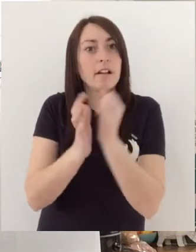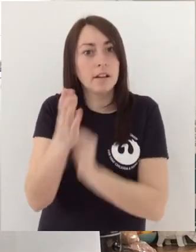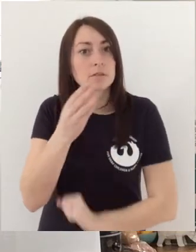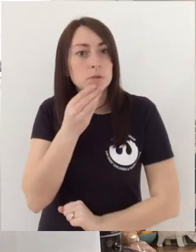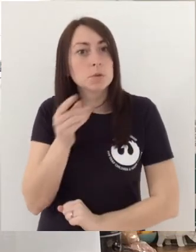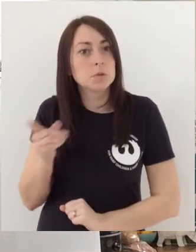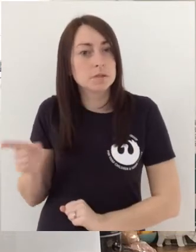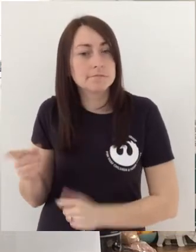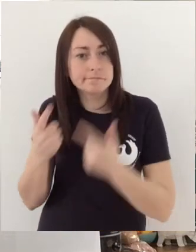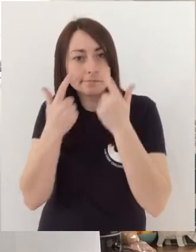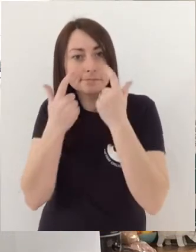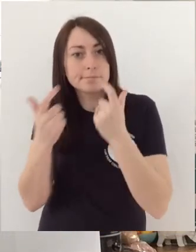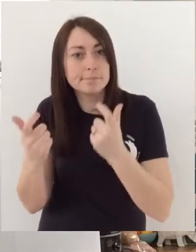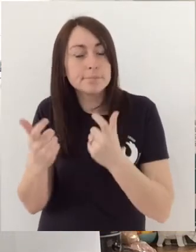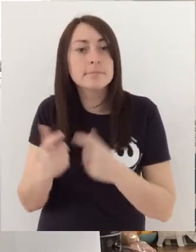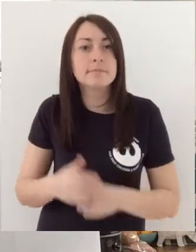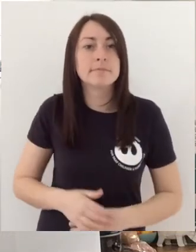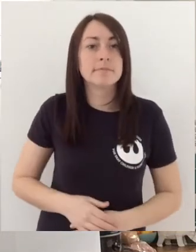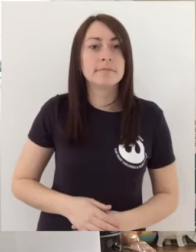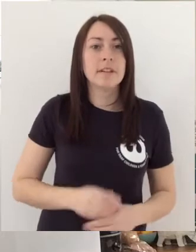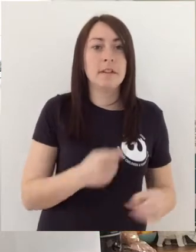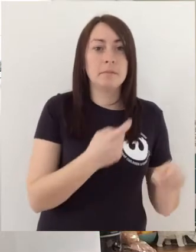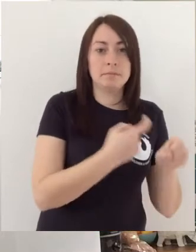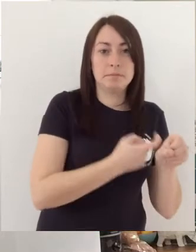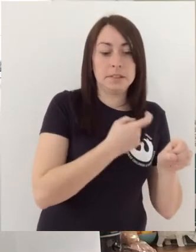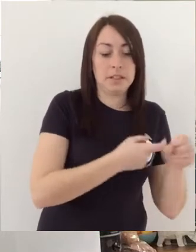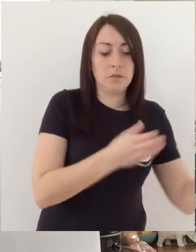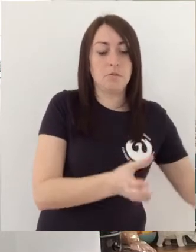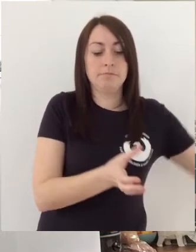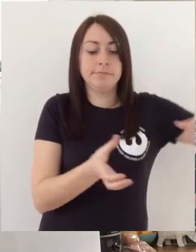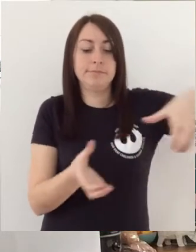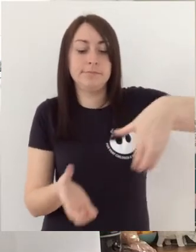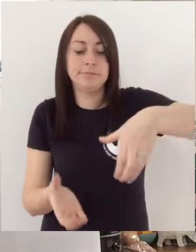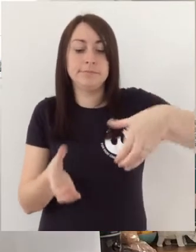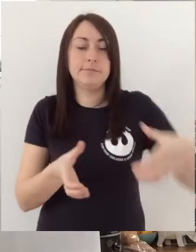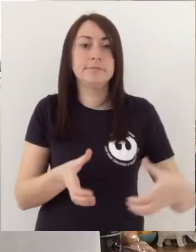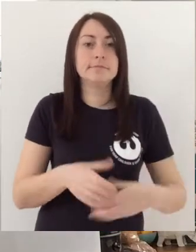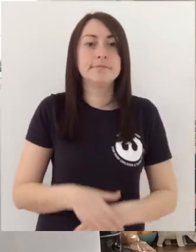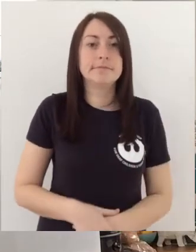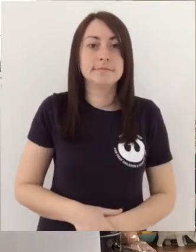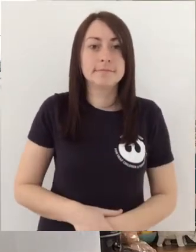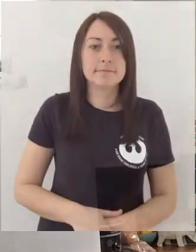tray out of the oven with our oven gloves, and we can pour those straight into that tray.